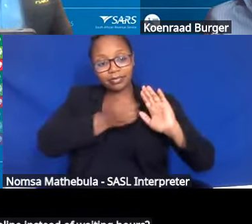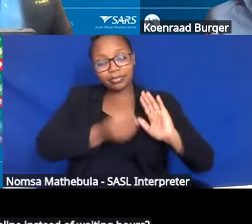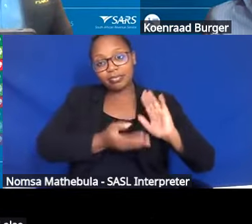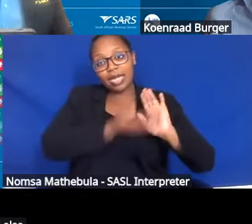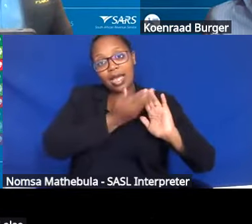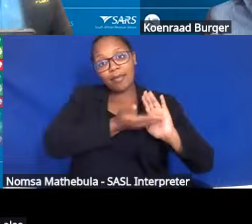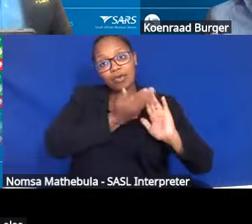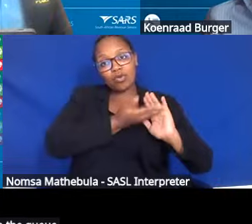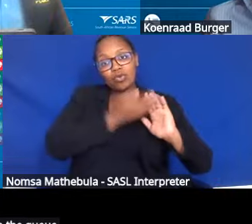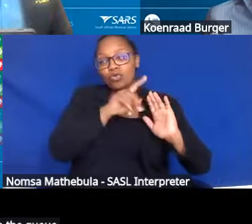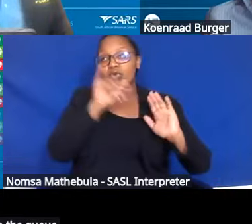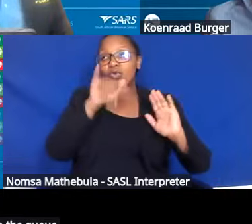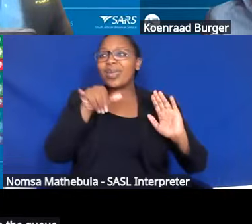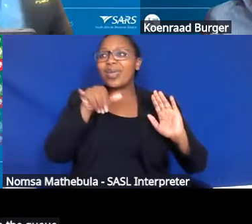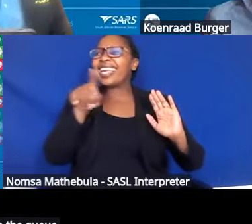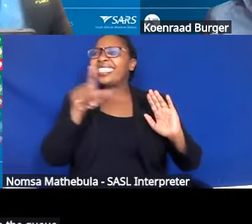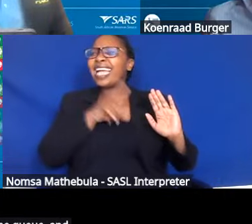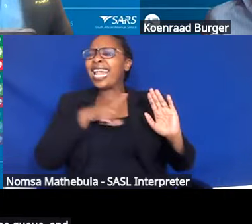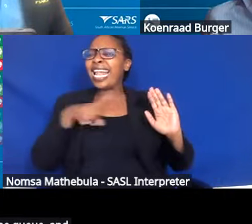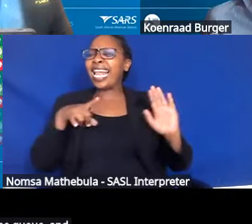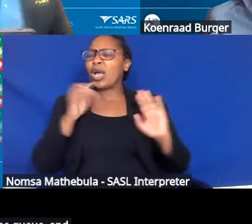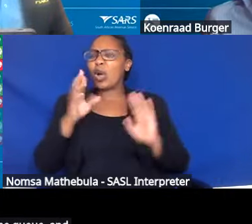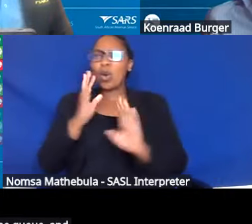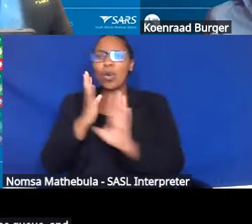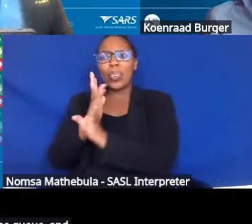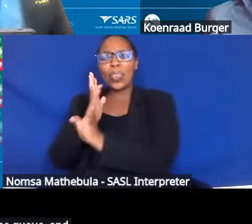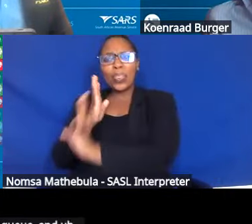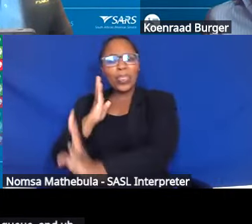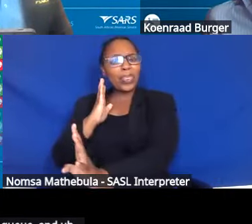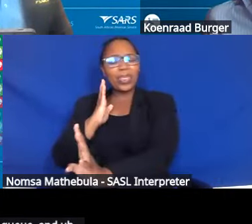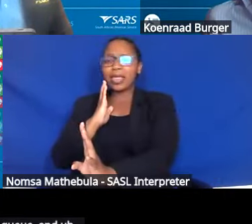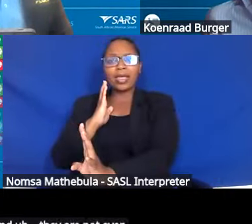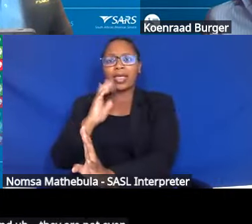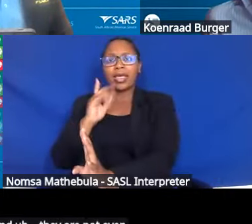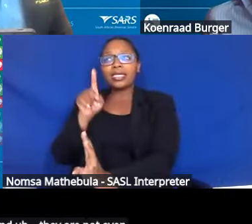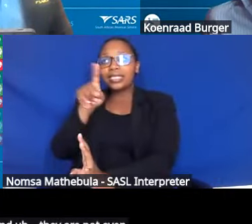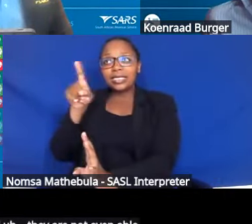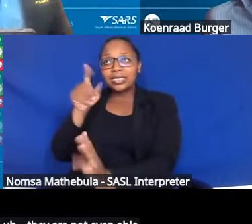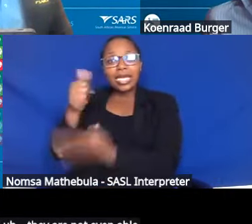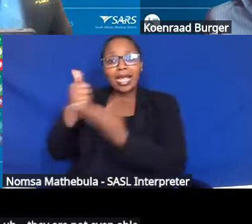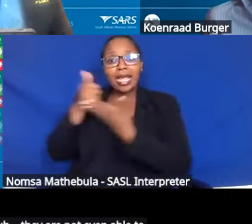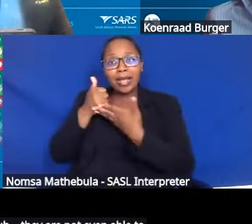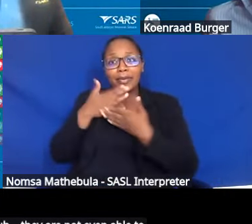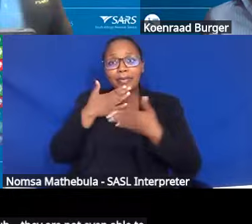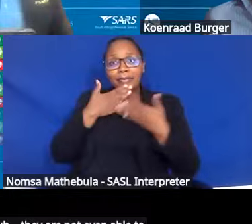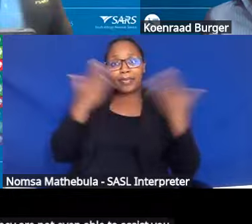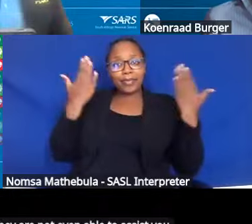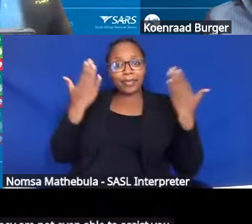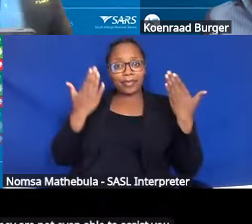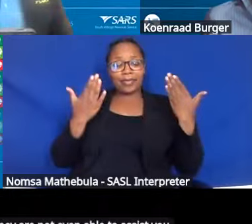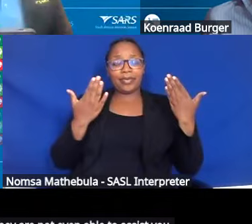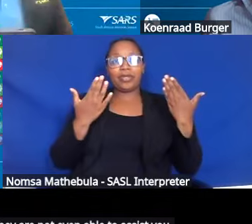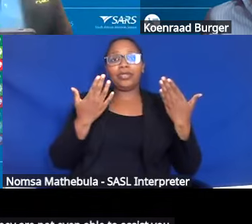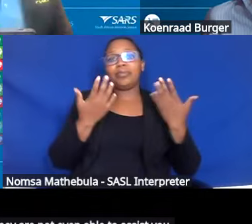queue, and they are not even able to assist you?